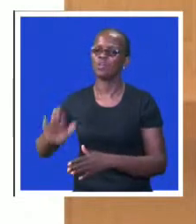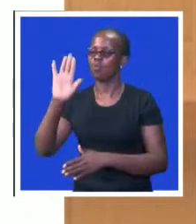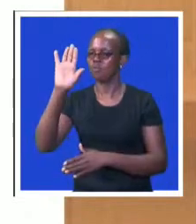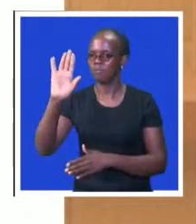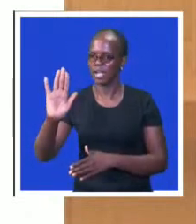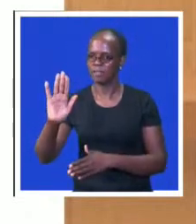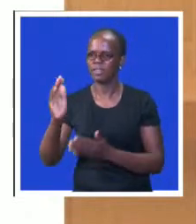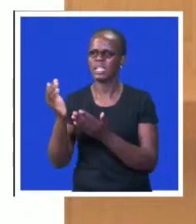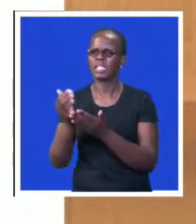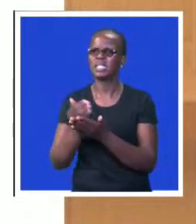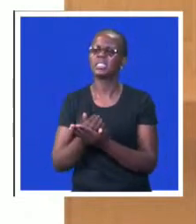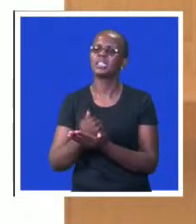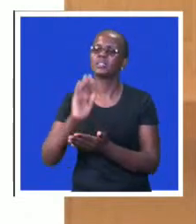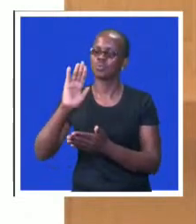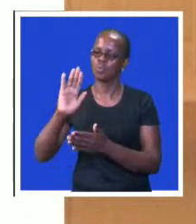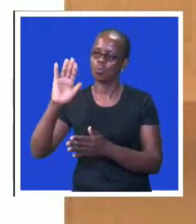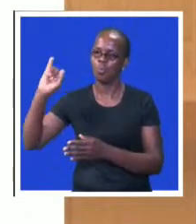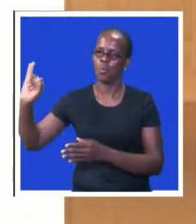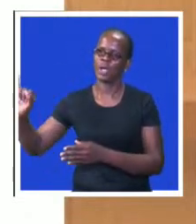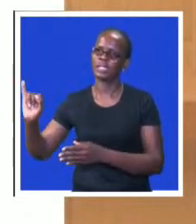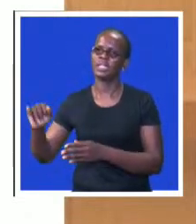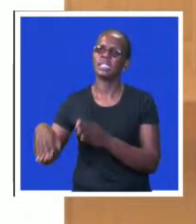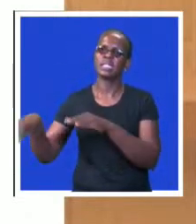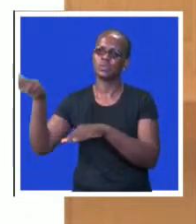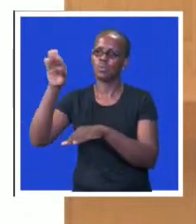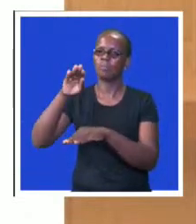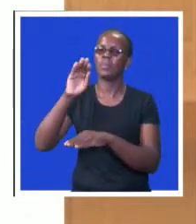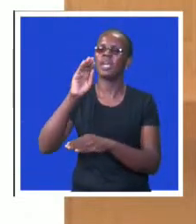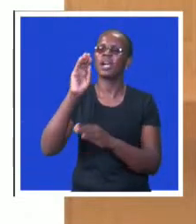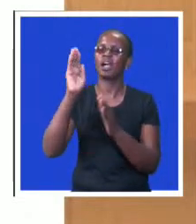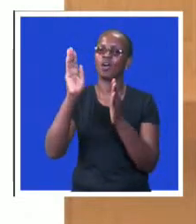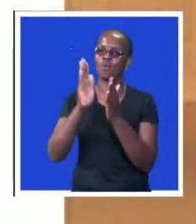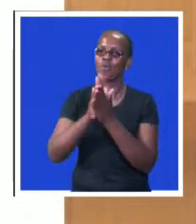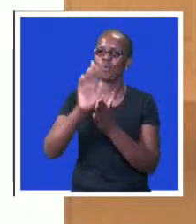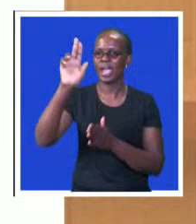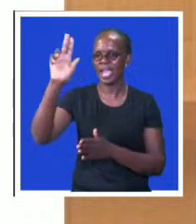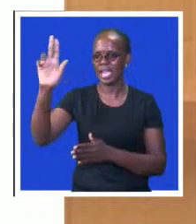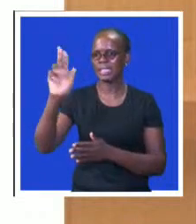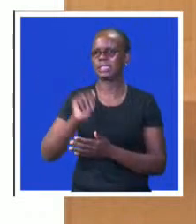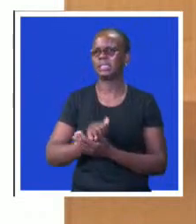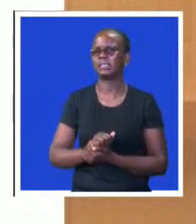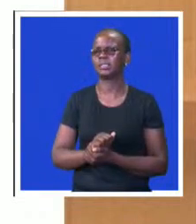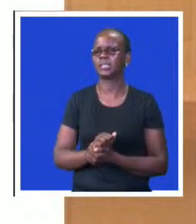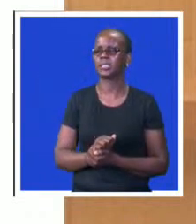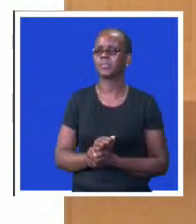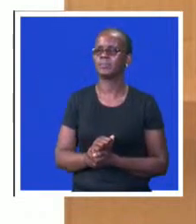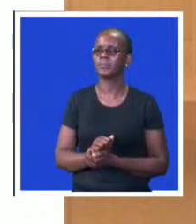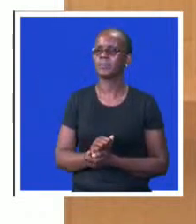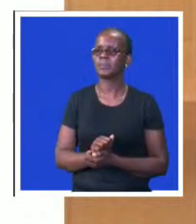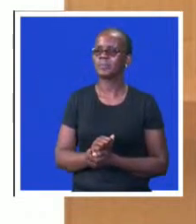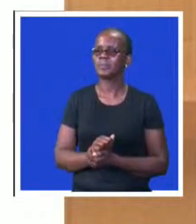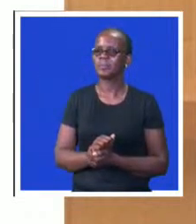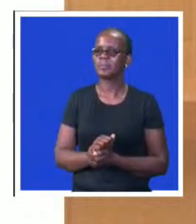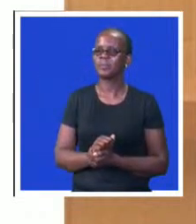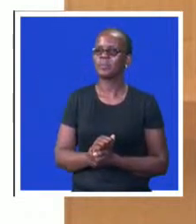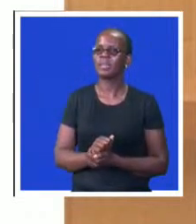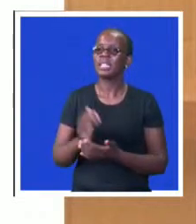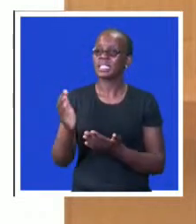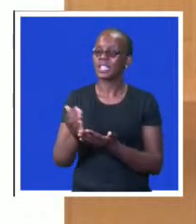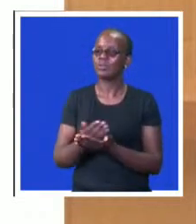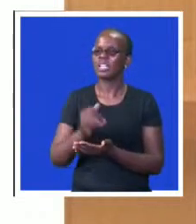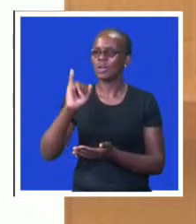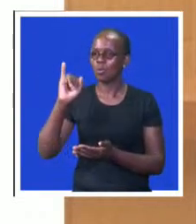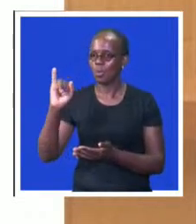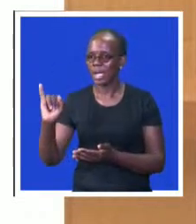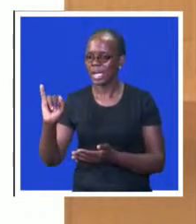We are going to place 5 next to the 0 under the second column. We are going to carry 1